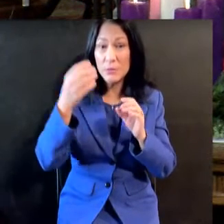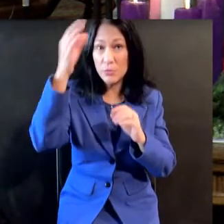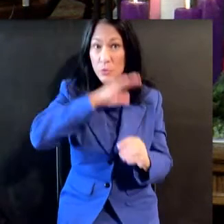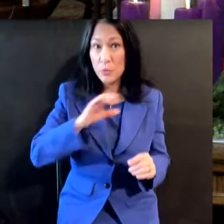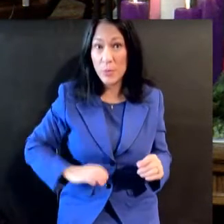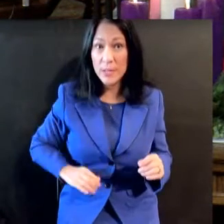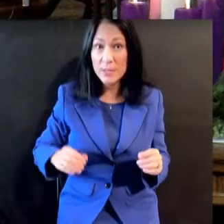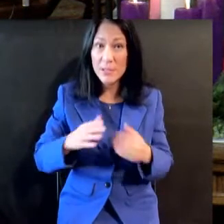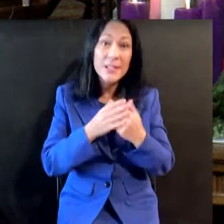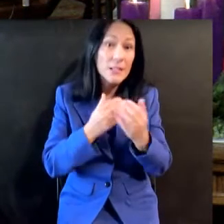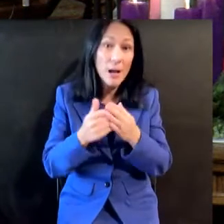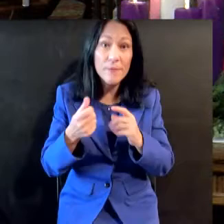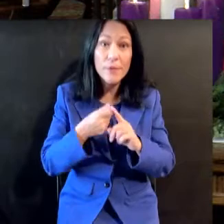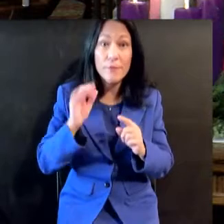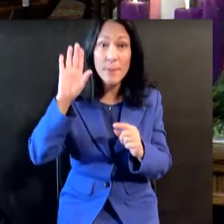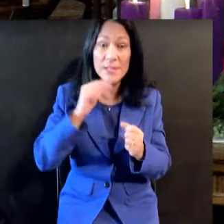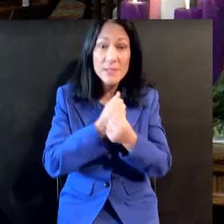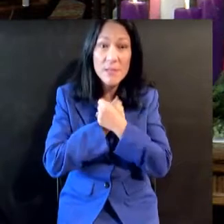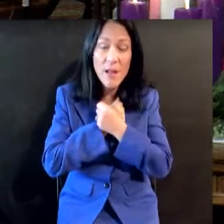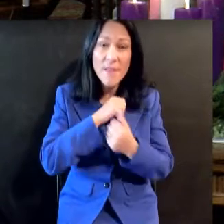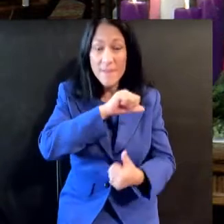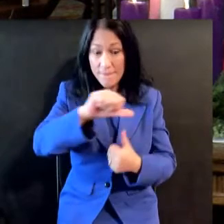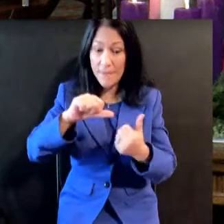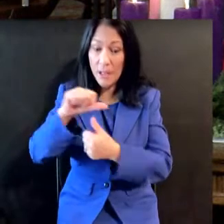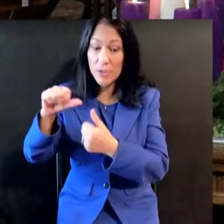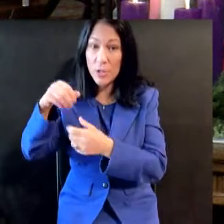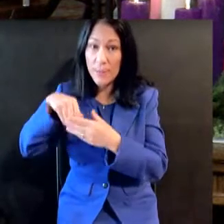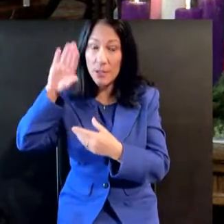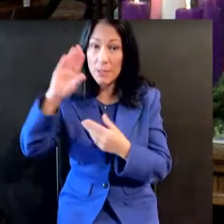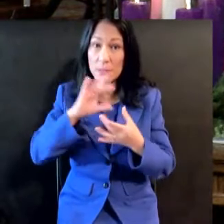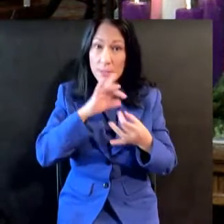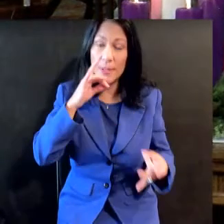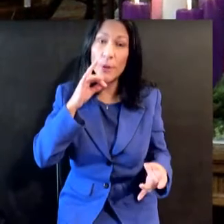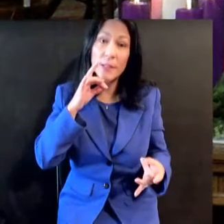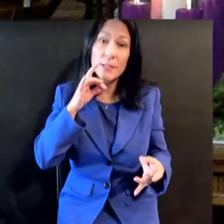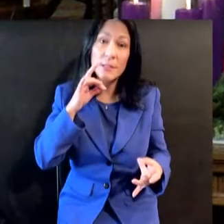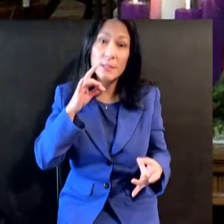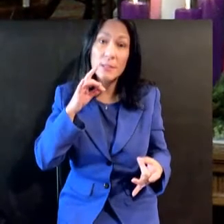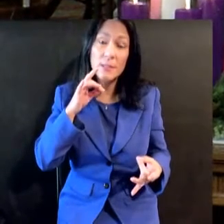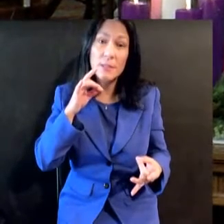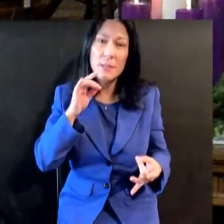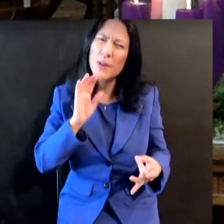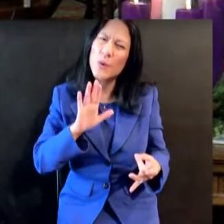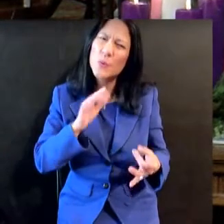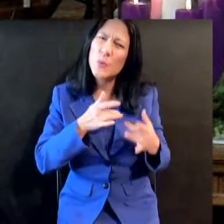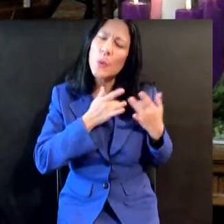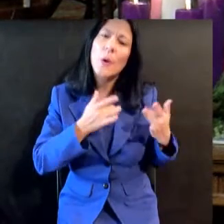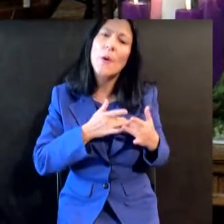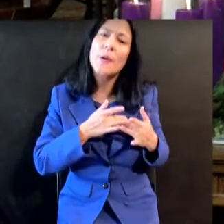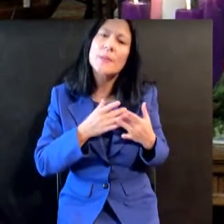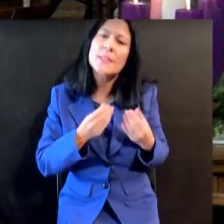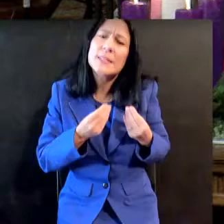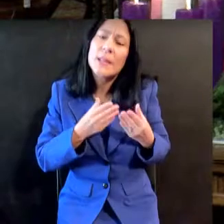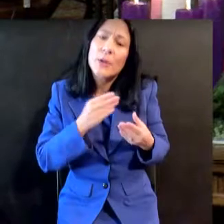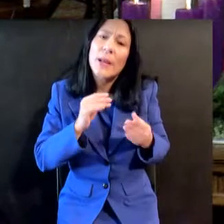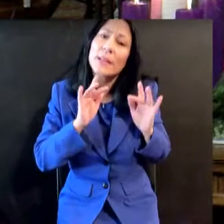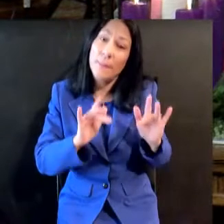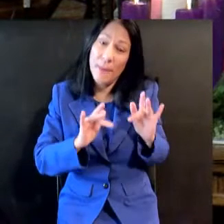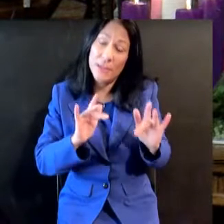love? Any fellowship together in the Spirit? Are your hearts tender and